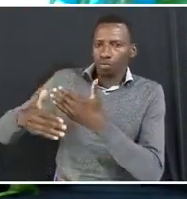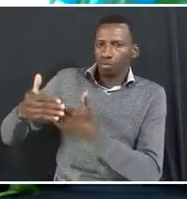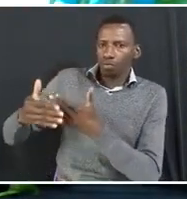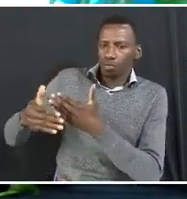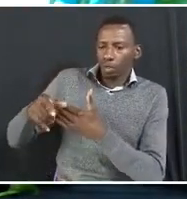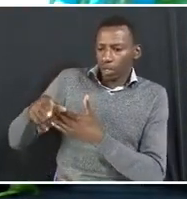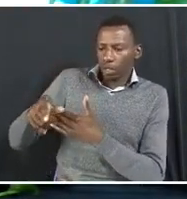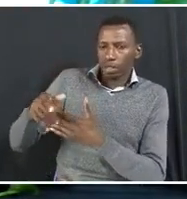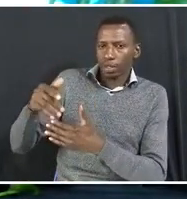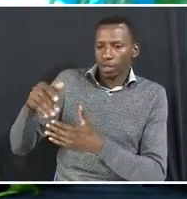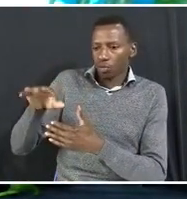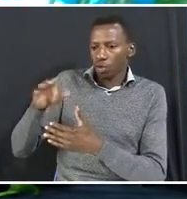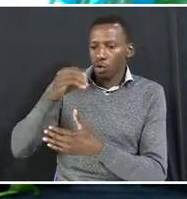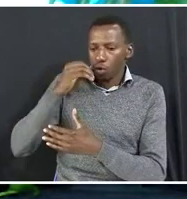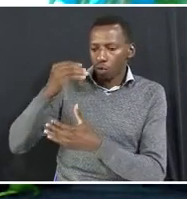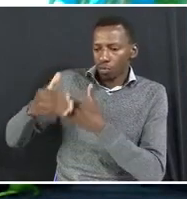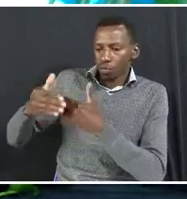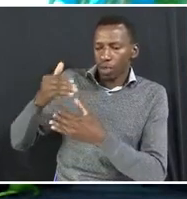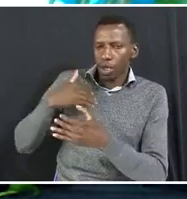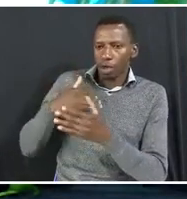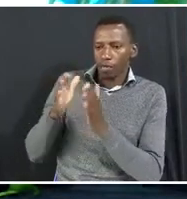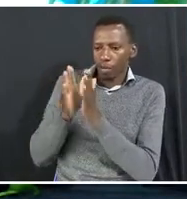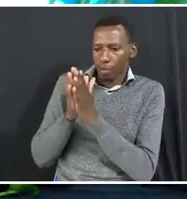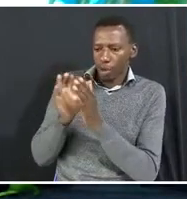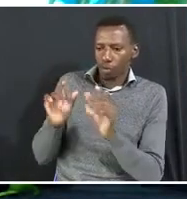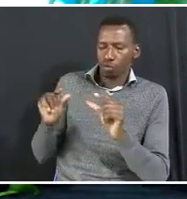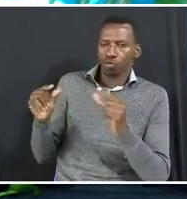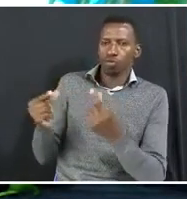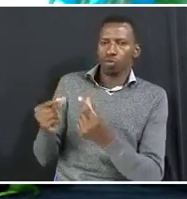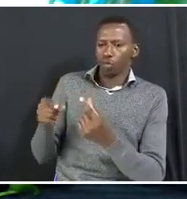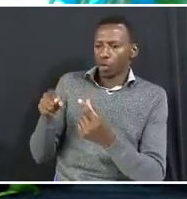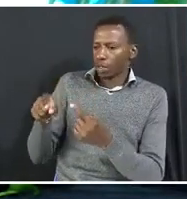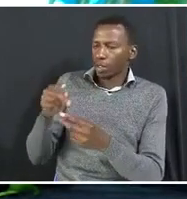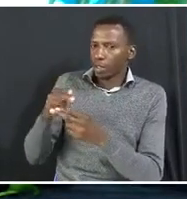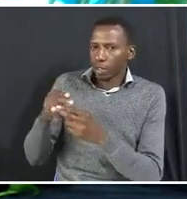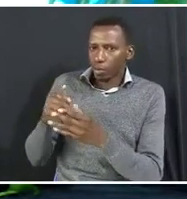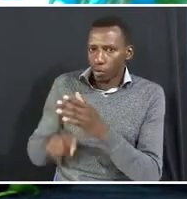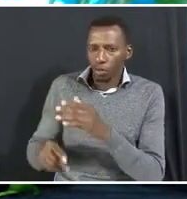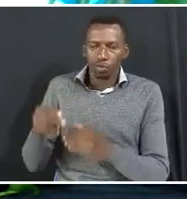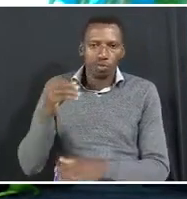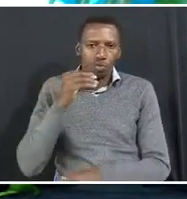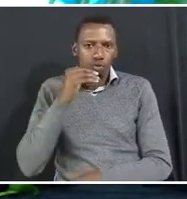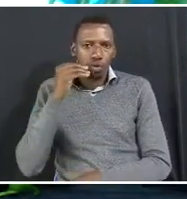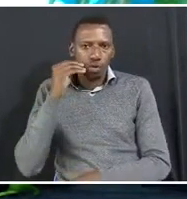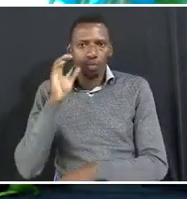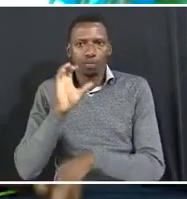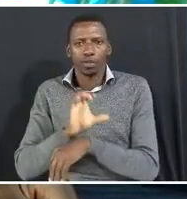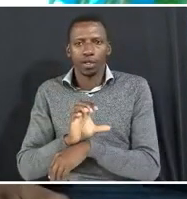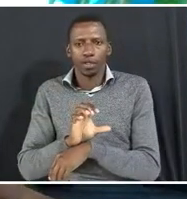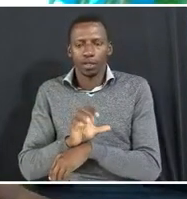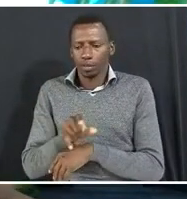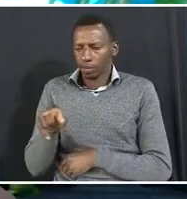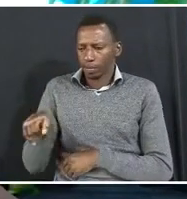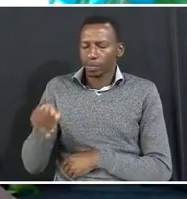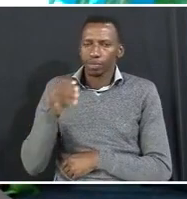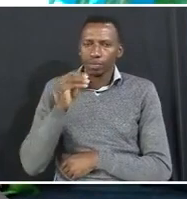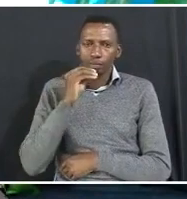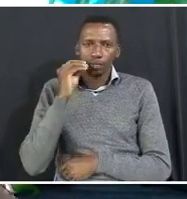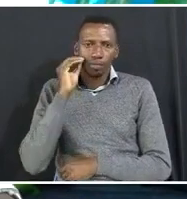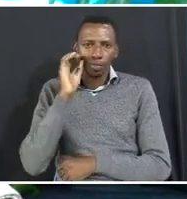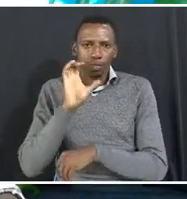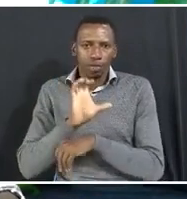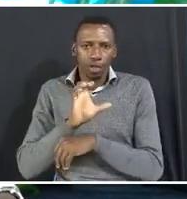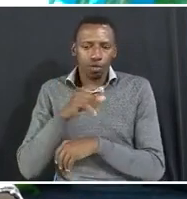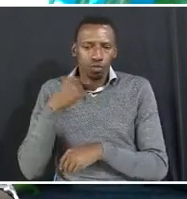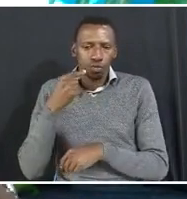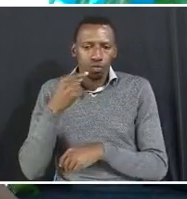has a prayer cell. The prayer cell is what we call home church. The home church is headed